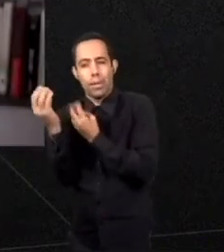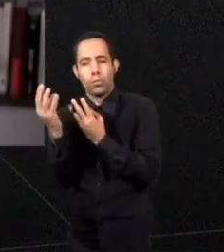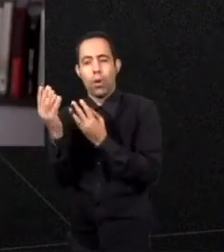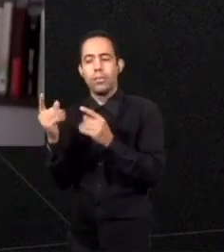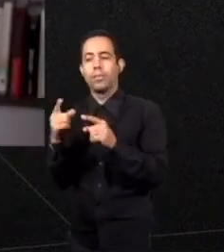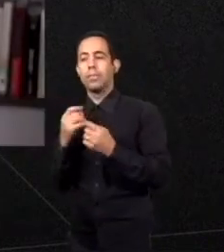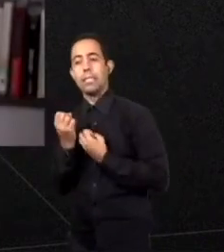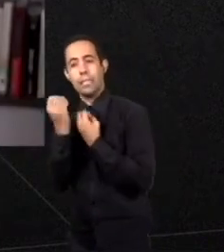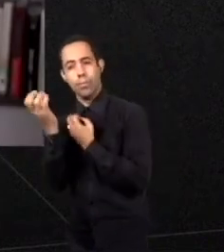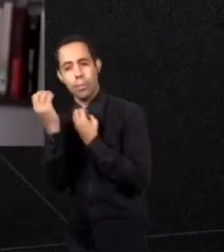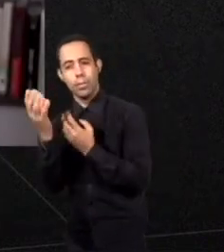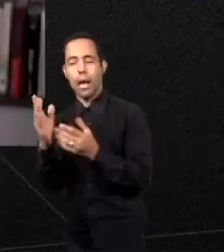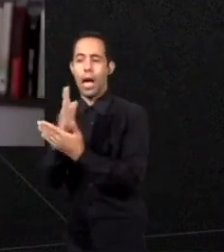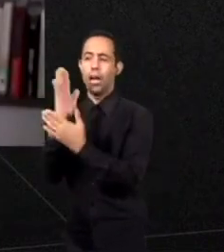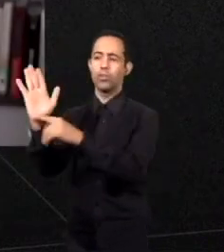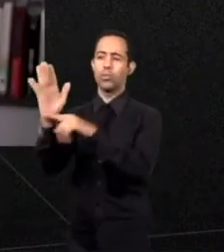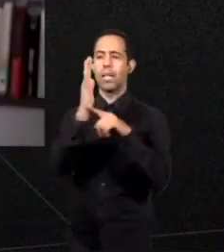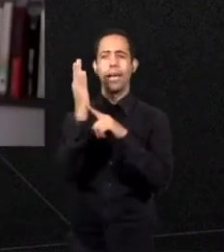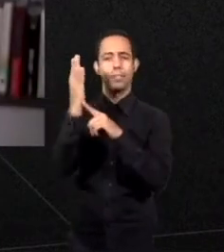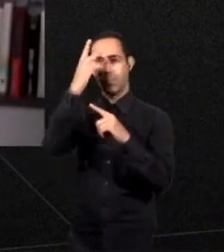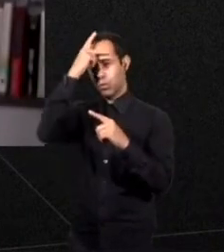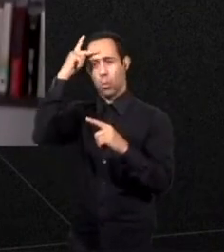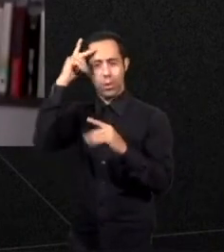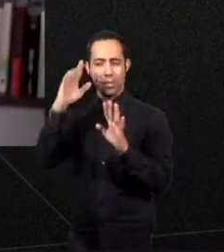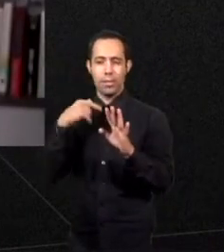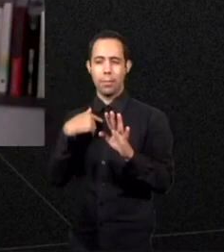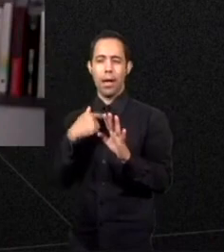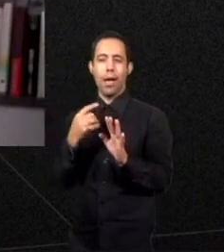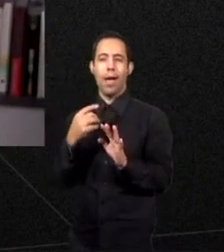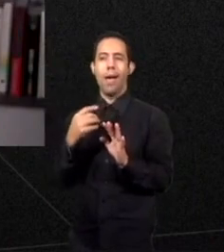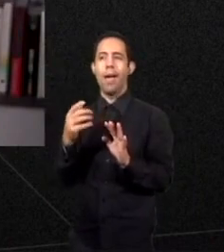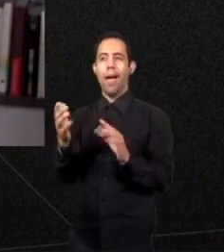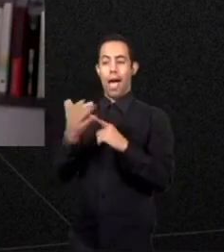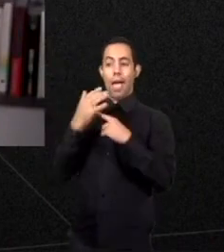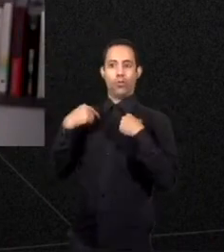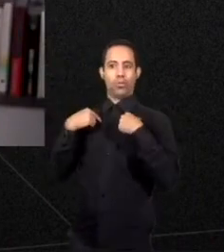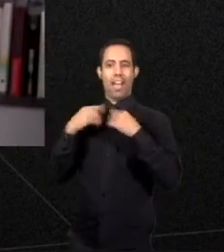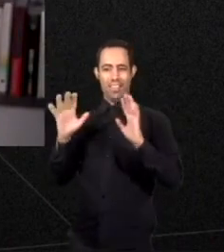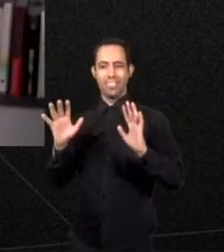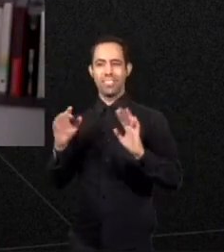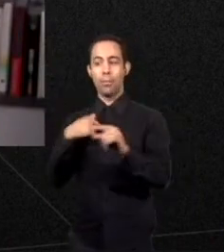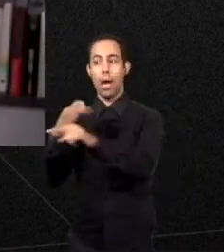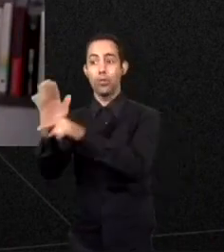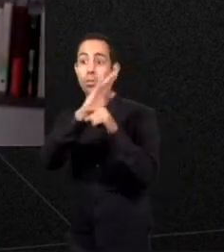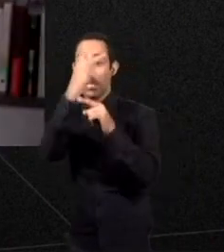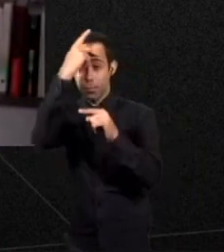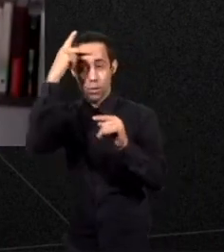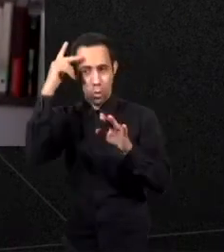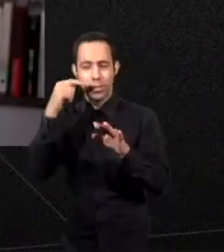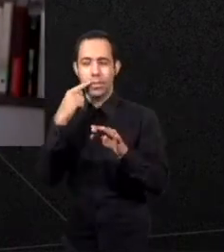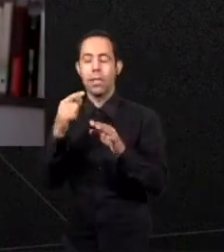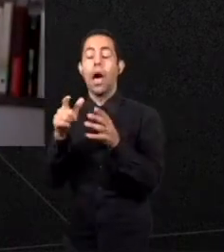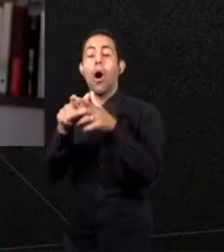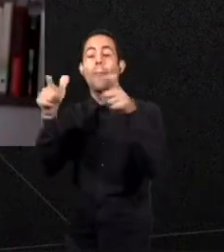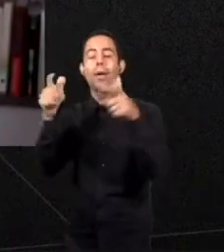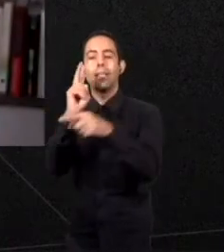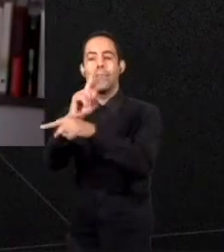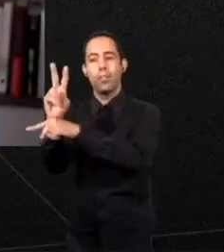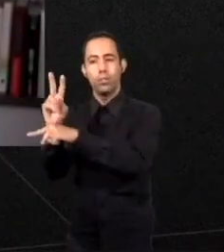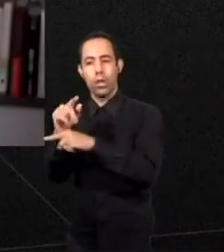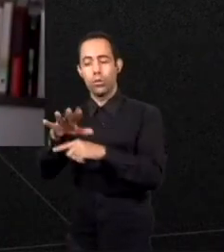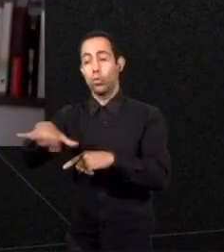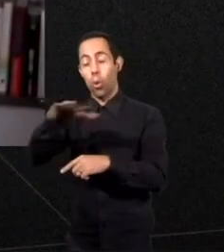The second rule is that whenever you increase surveillance of individuals, you